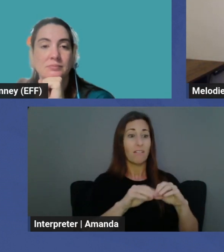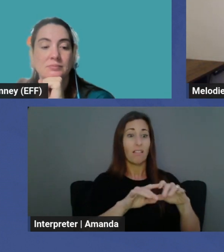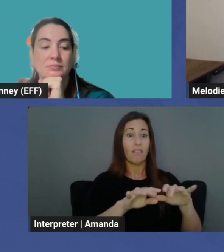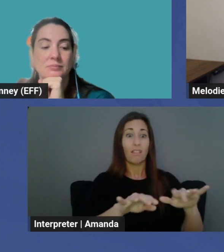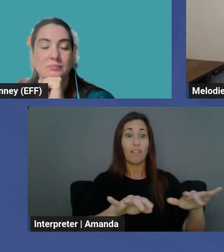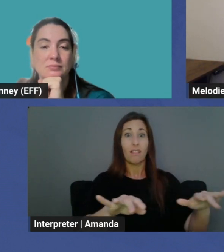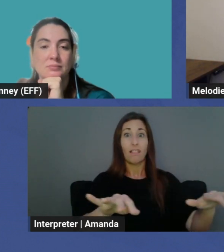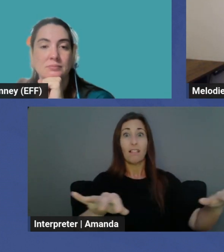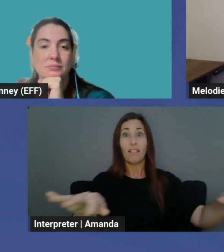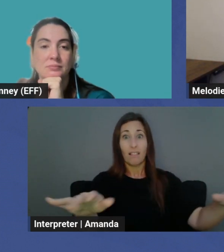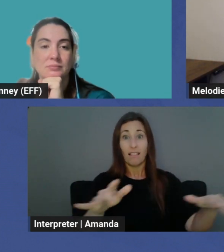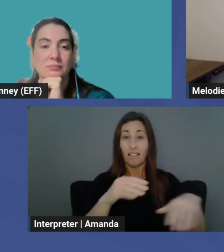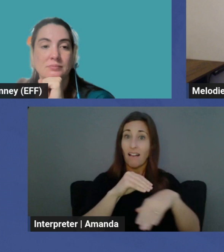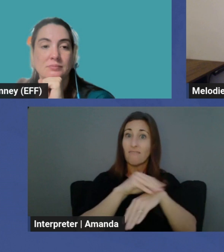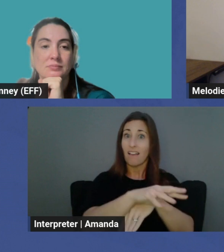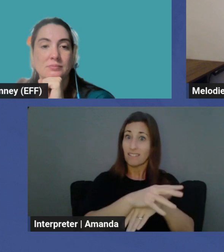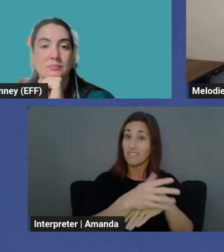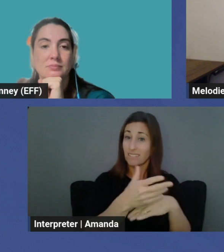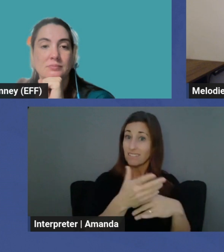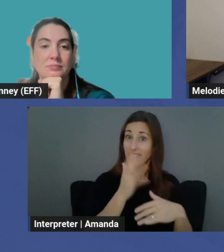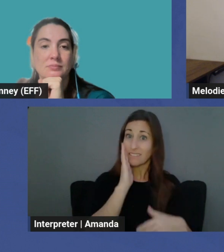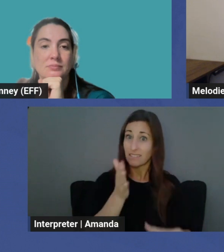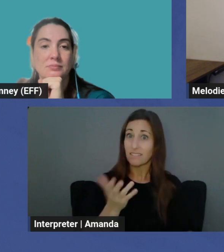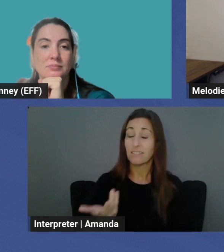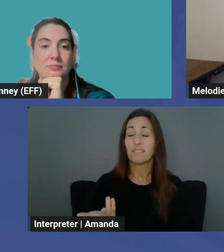we, I think, really should